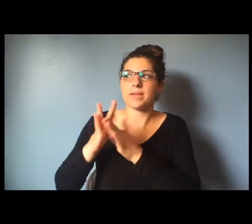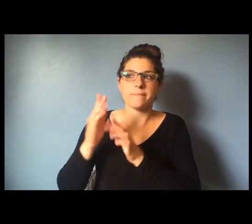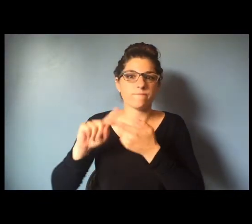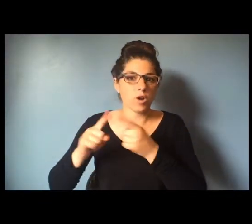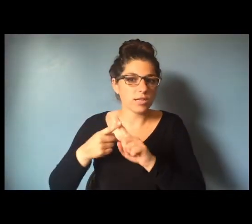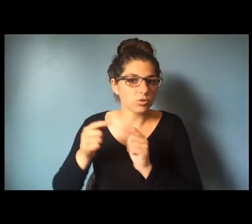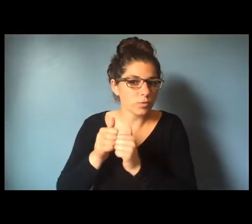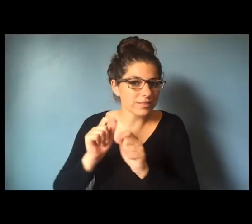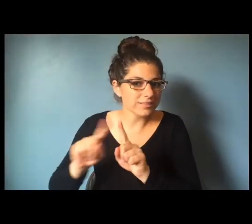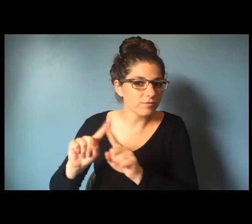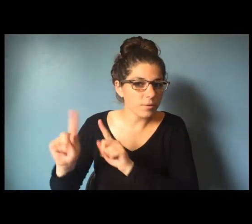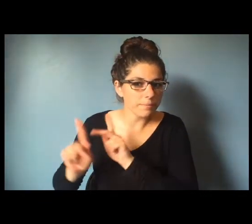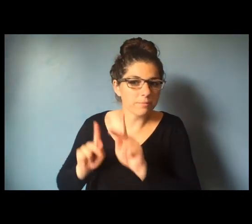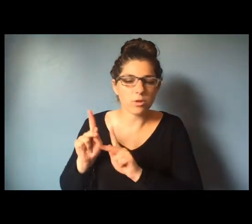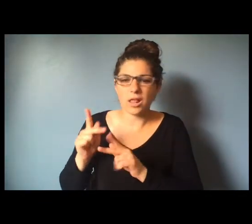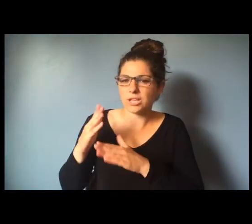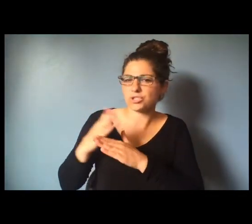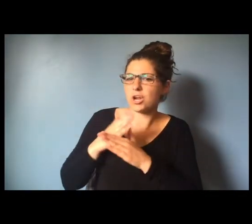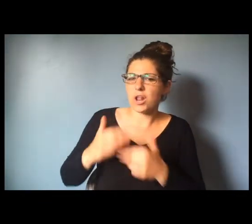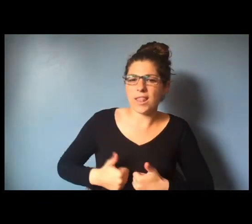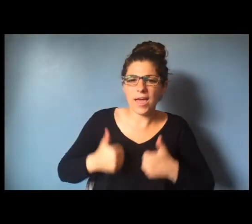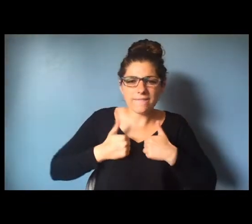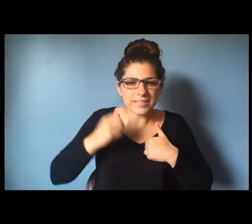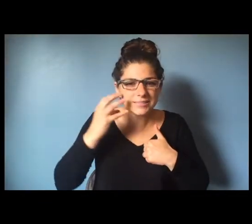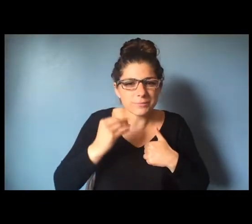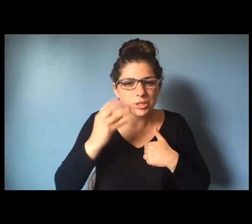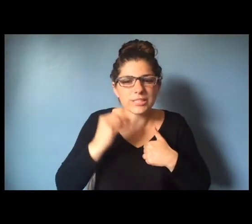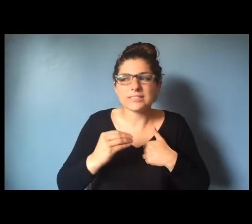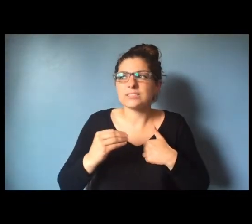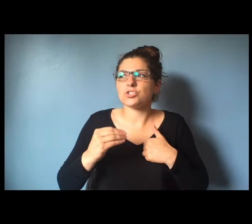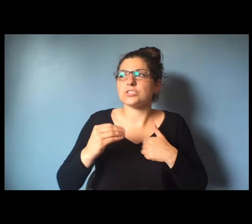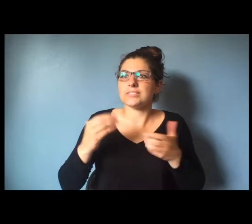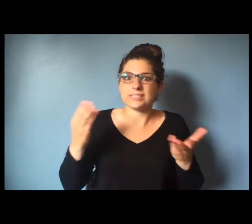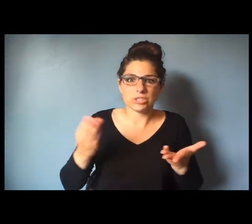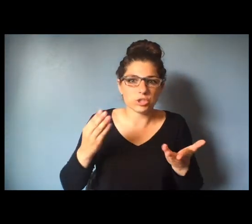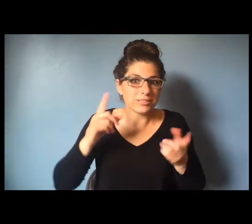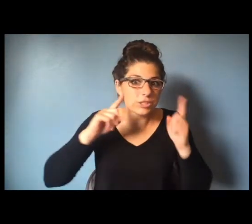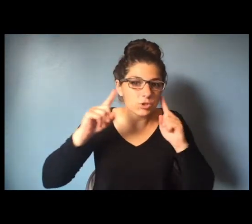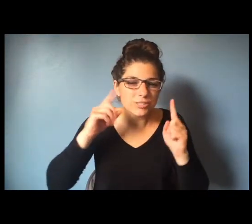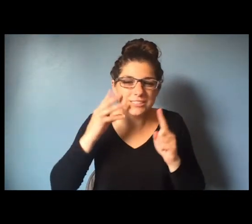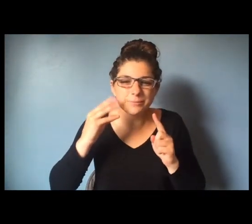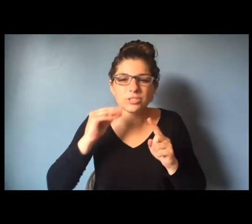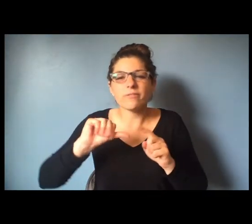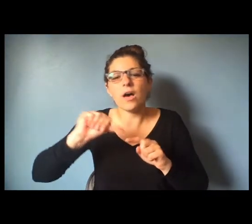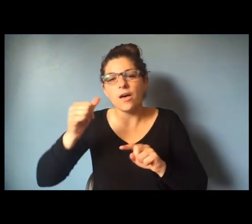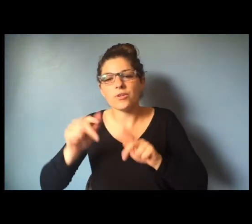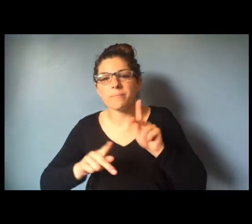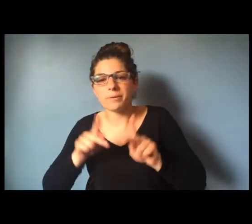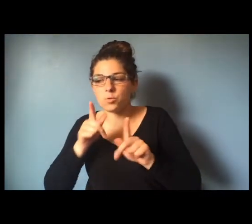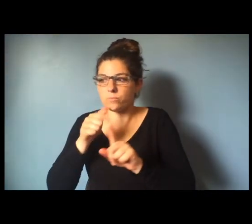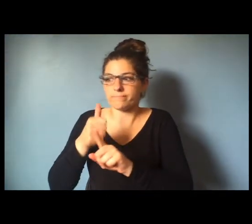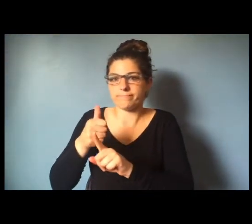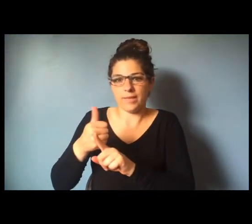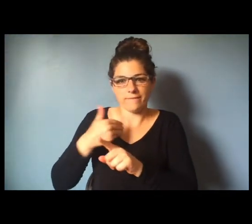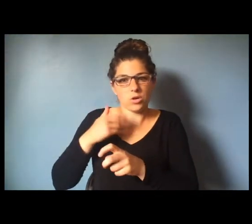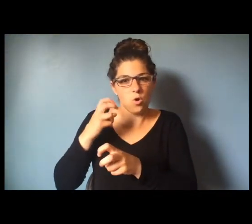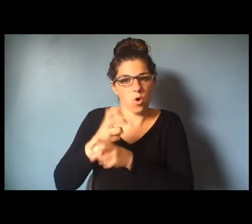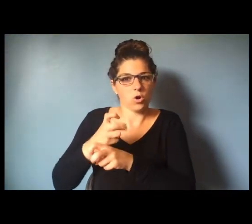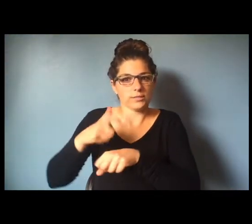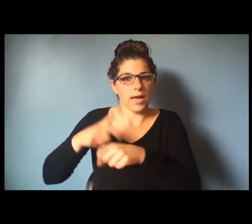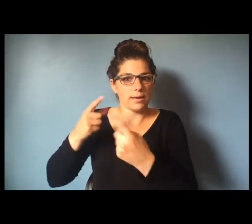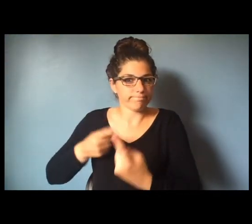to share just like life experiences or just hear experiences of other individuals that are having a hard